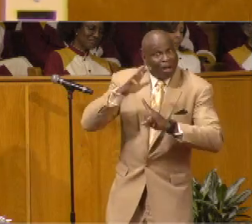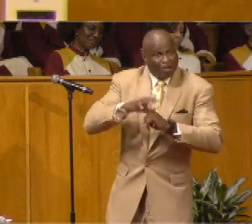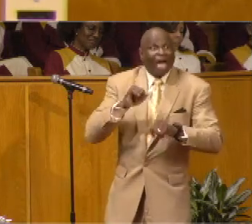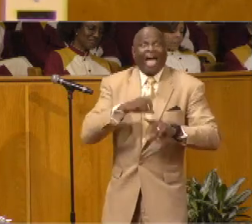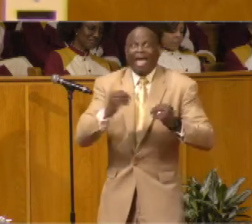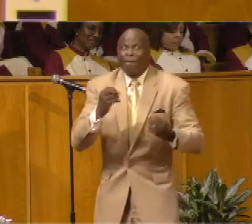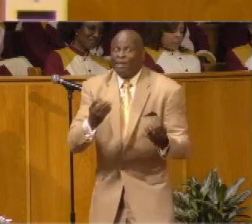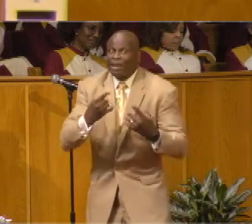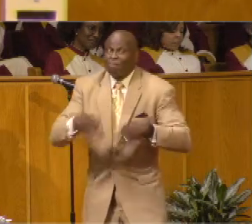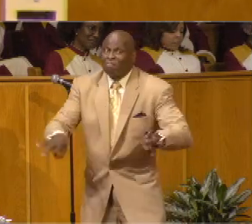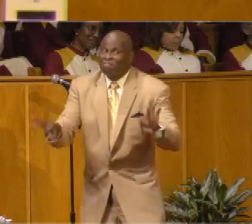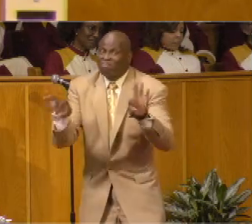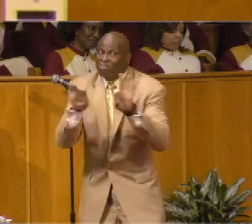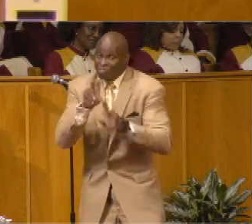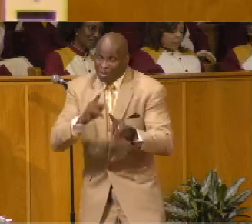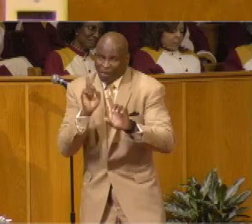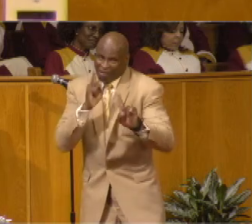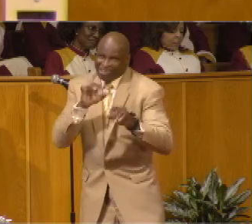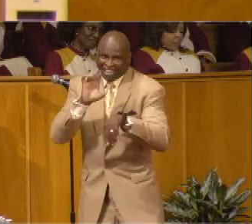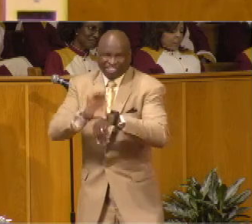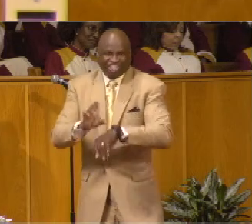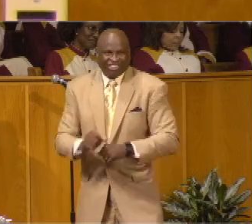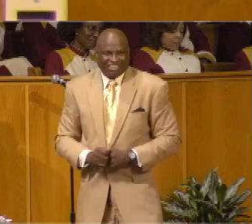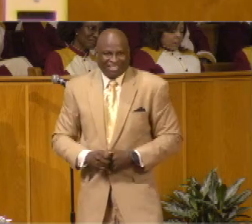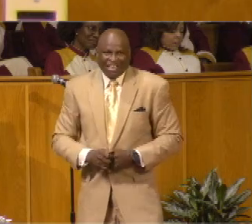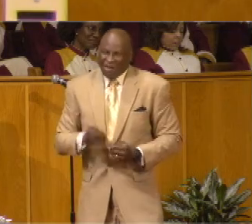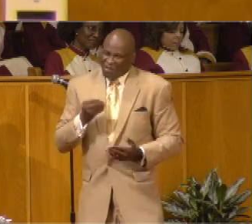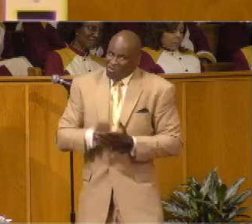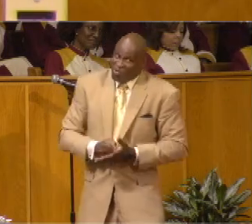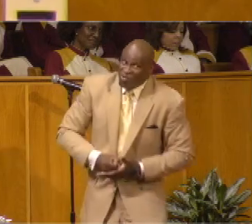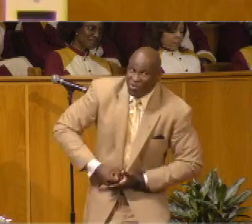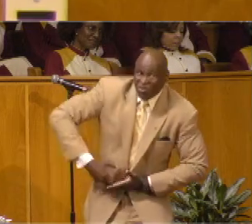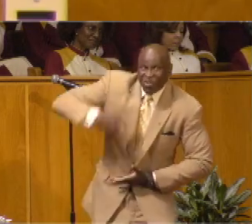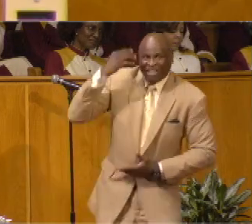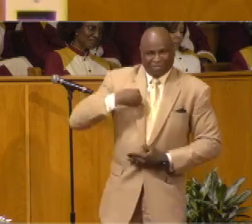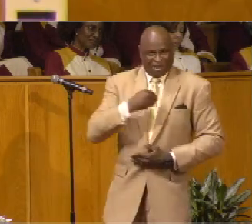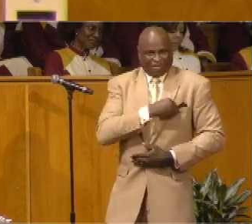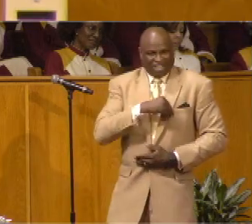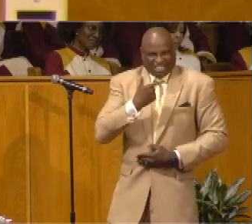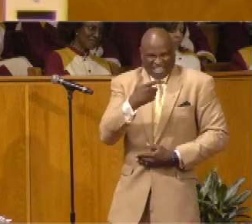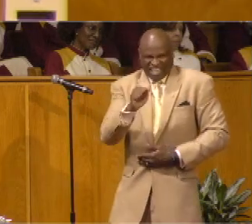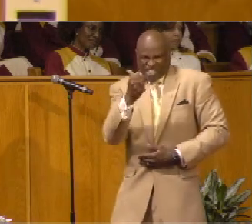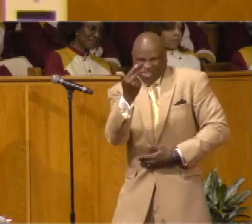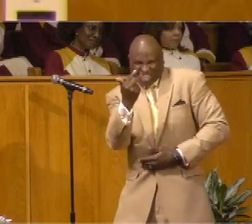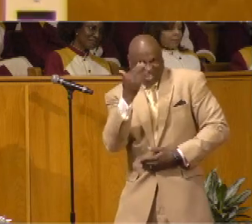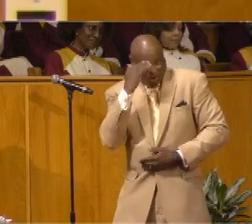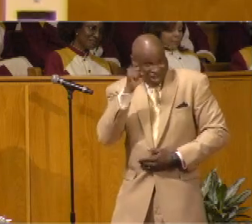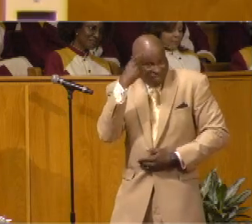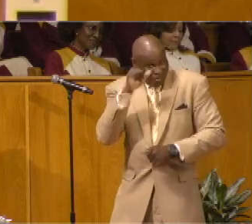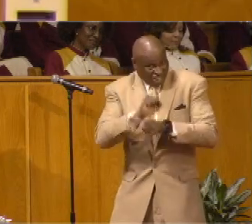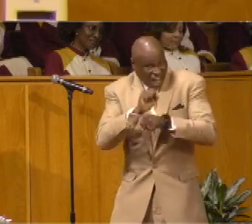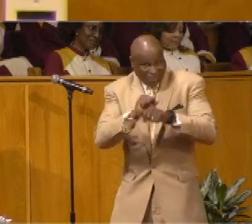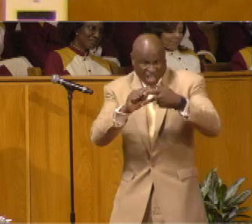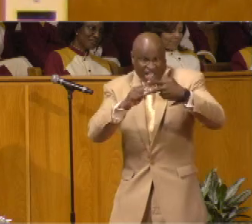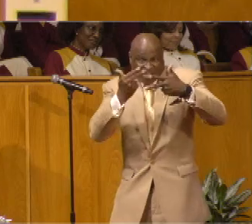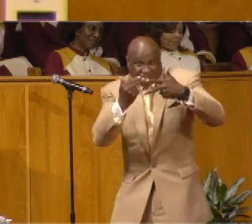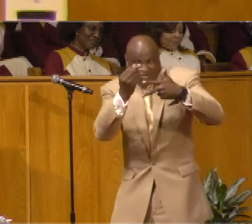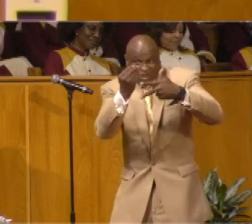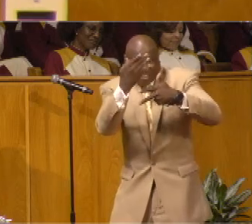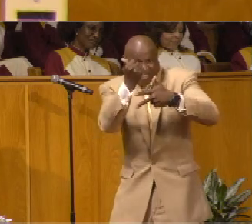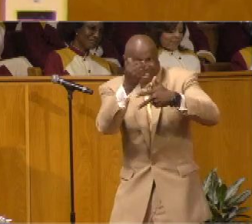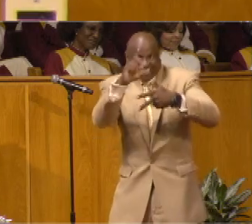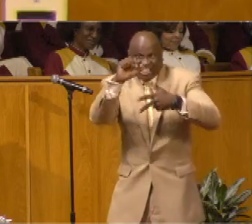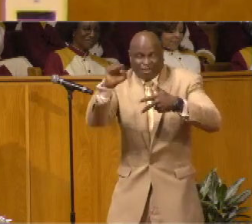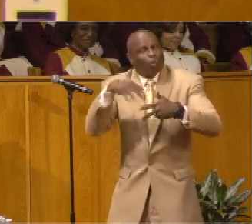congregation. Them were the money saints. GS 13 and above, that's who went to